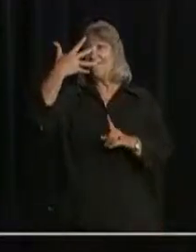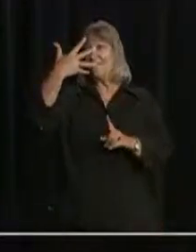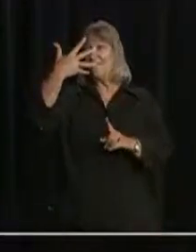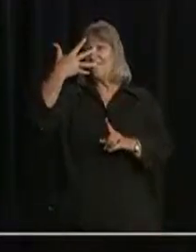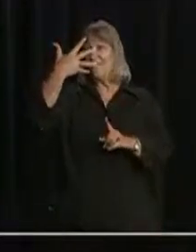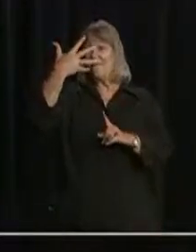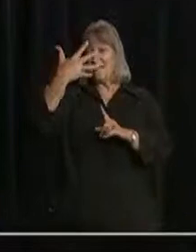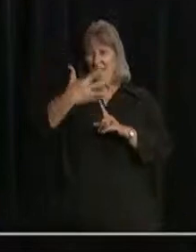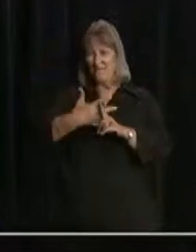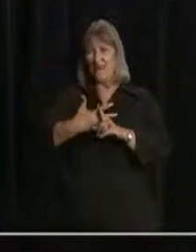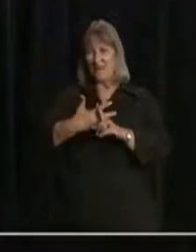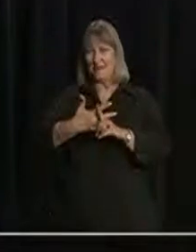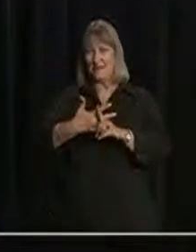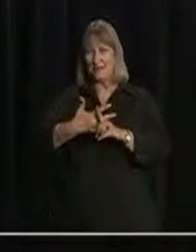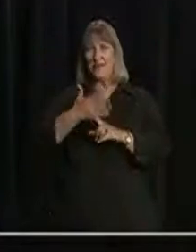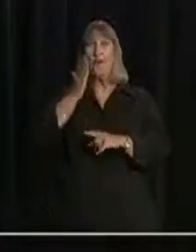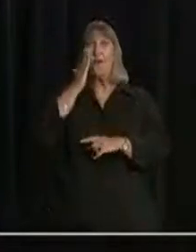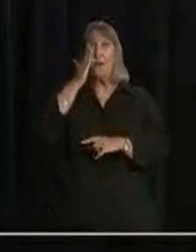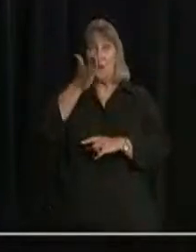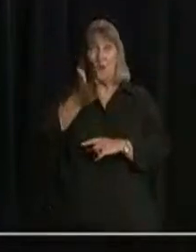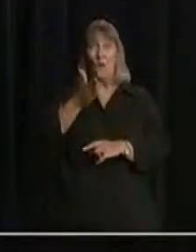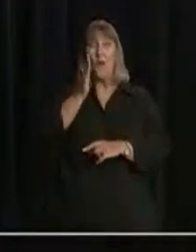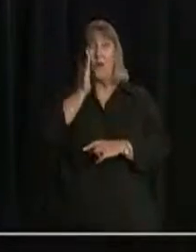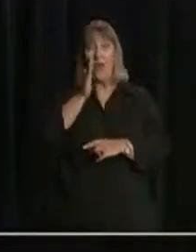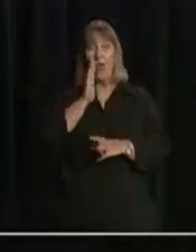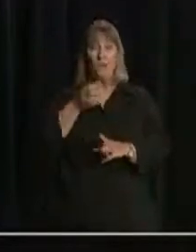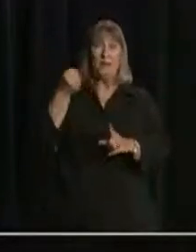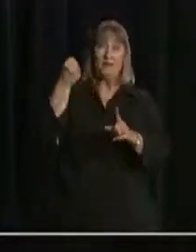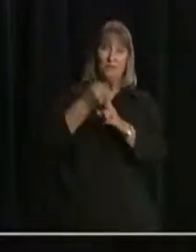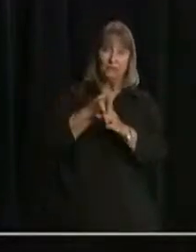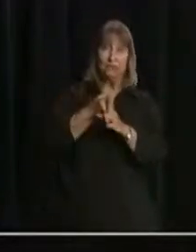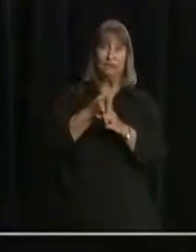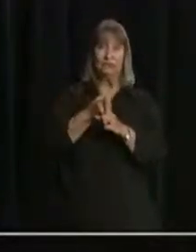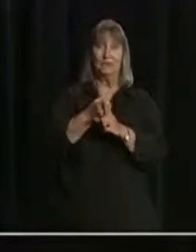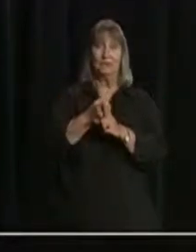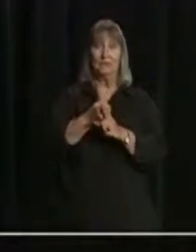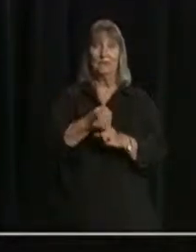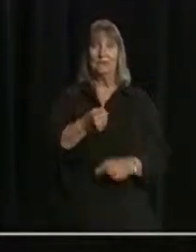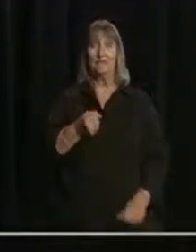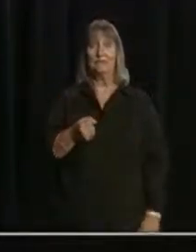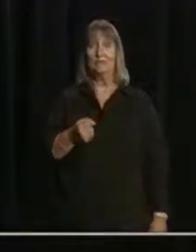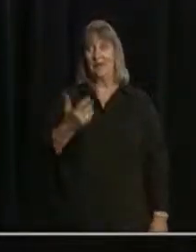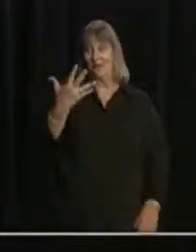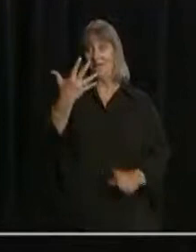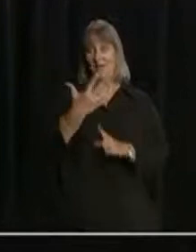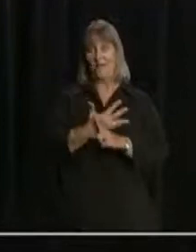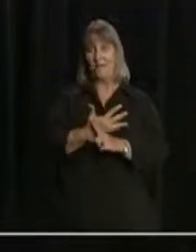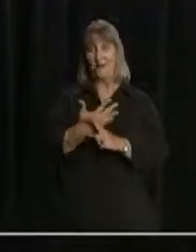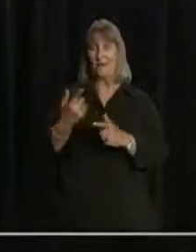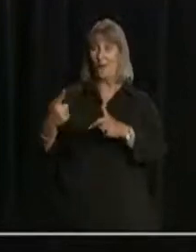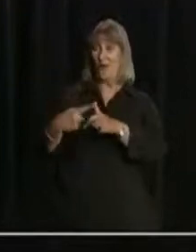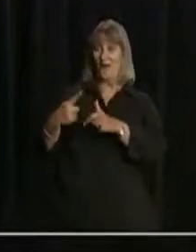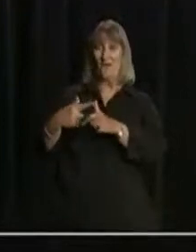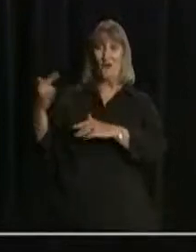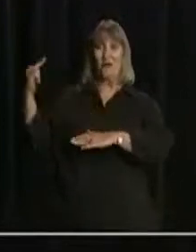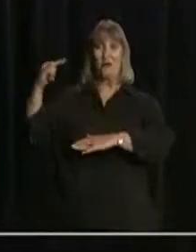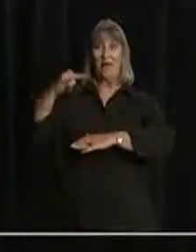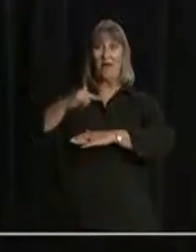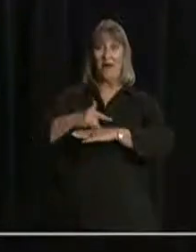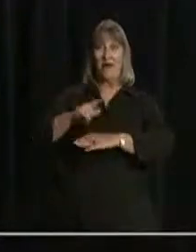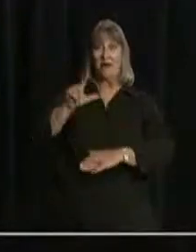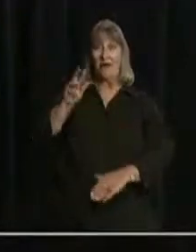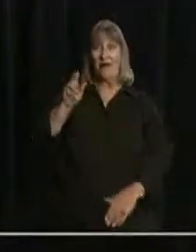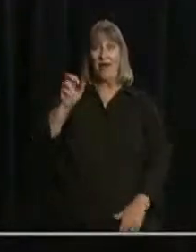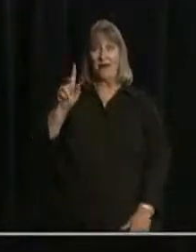would be 2 years when that first group came here that was out at the Lackland base. It's just hard to believe